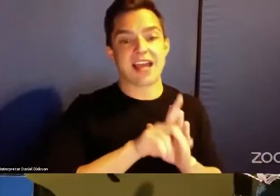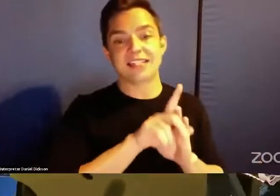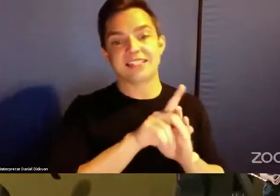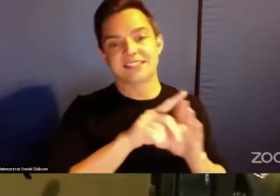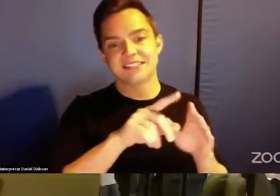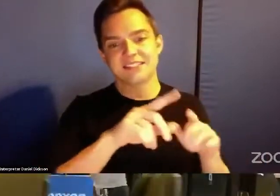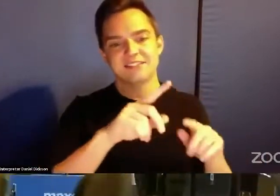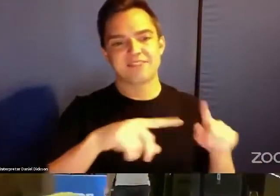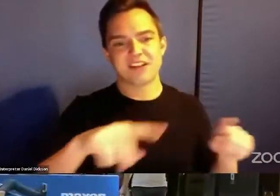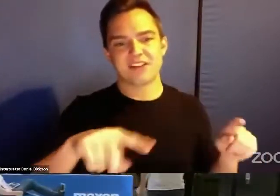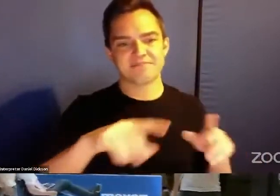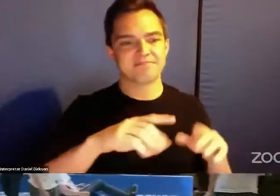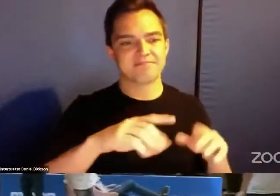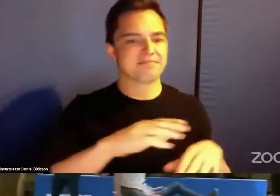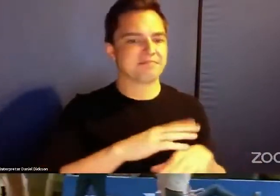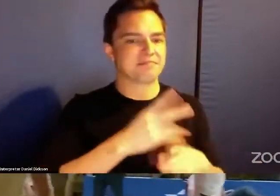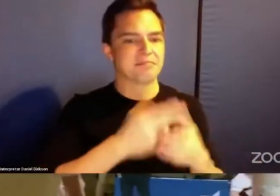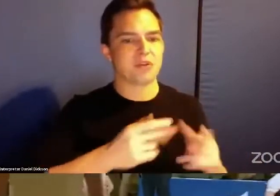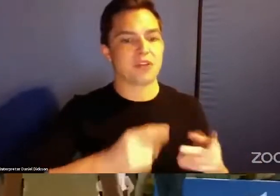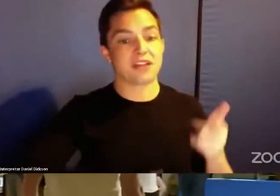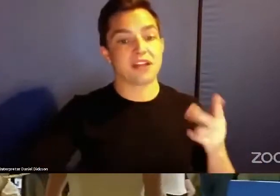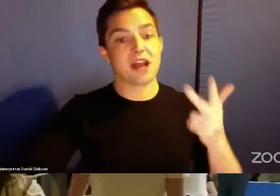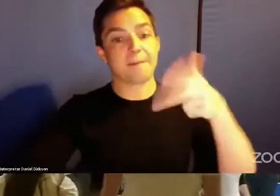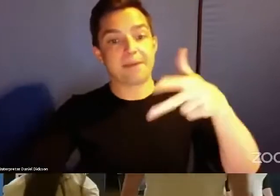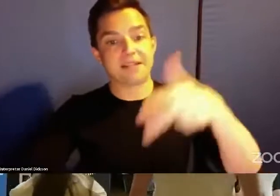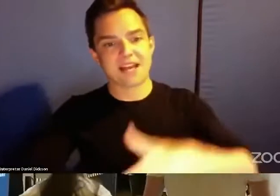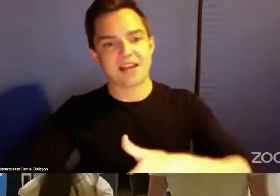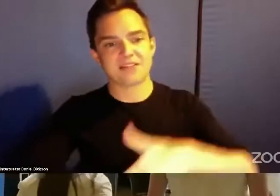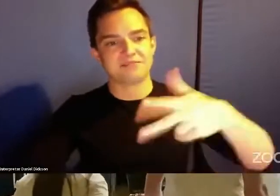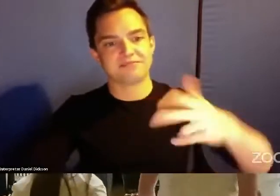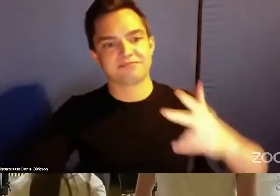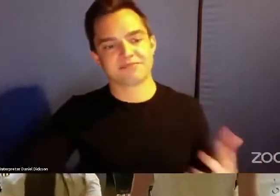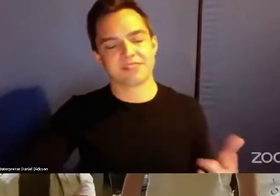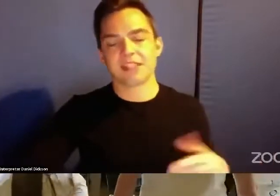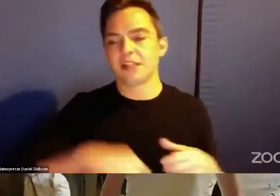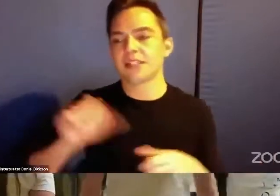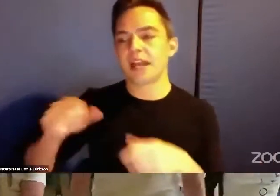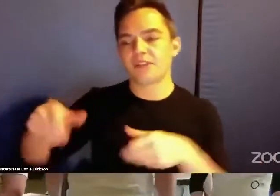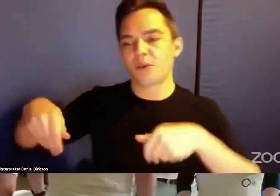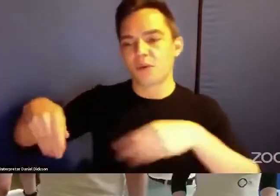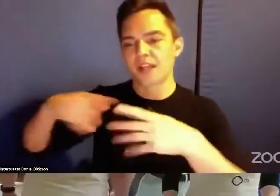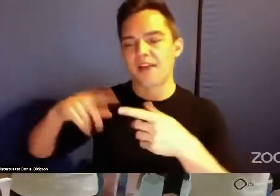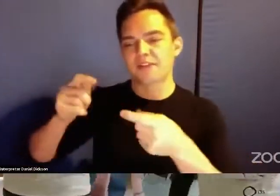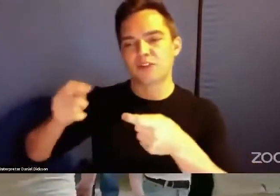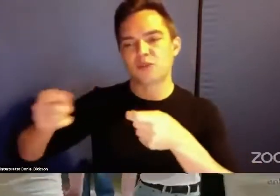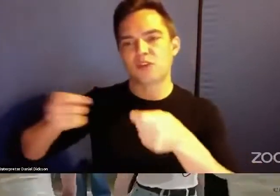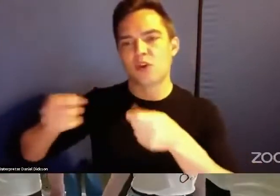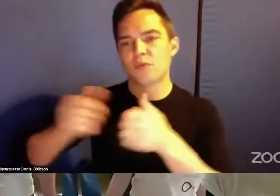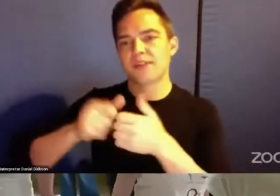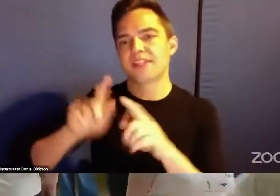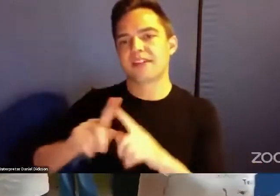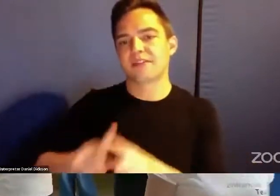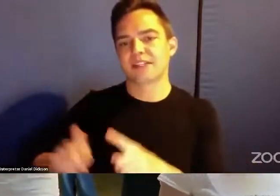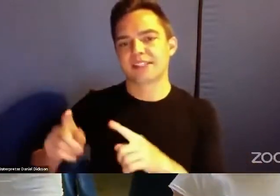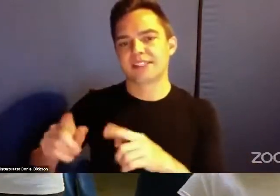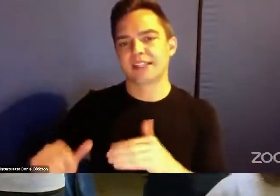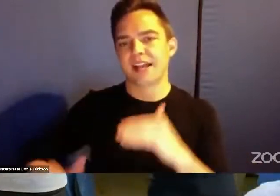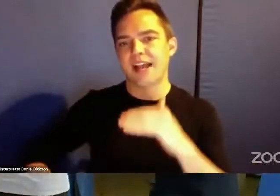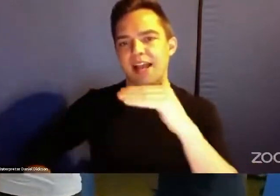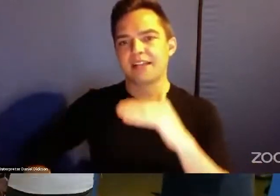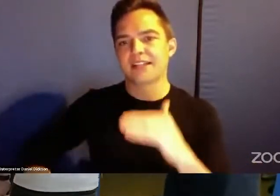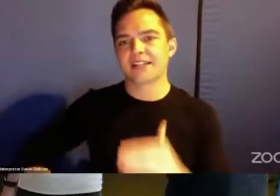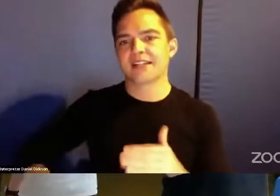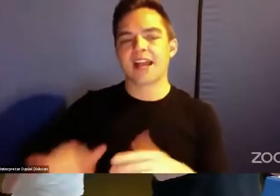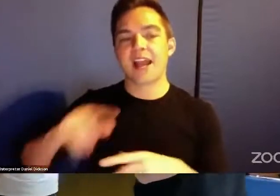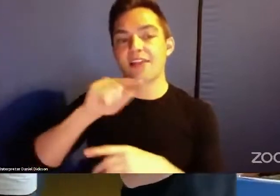the descent. Yes, the wheelchair has to cope with these different inclinations. Also, the pilot has to switch the modes several